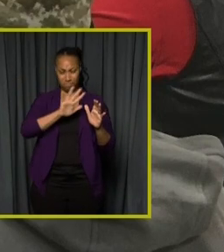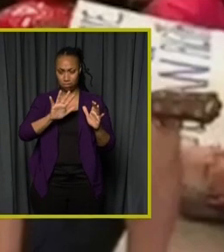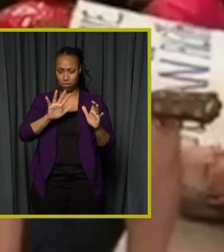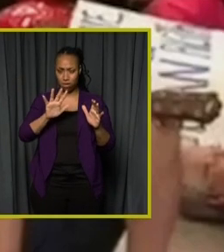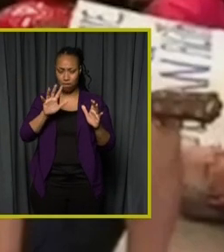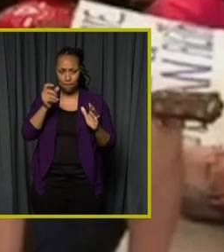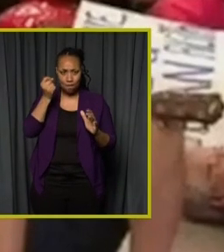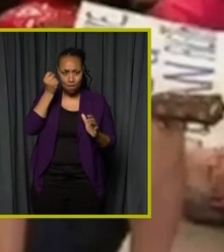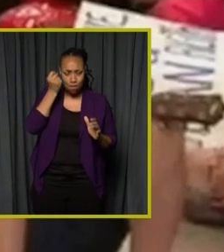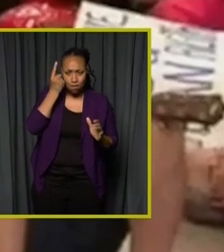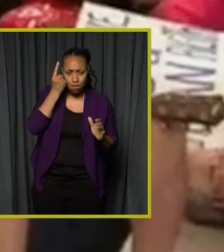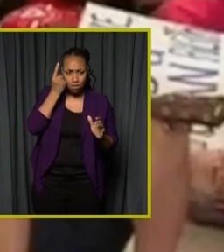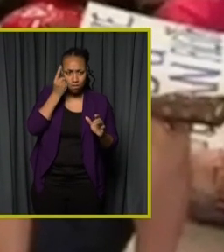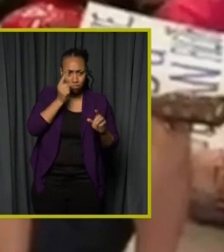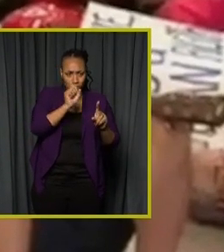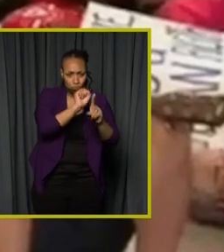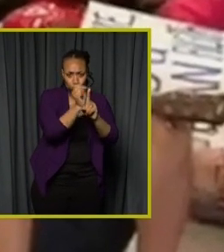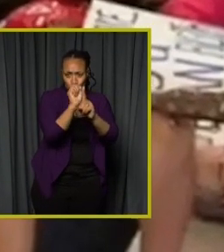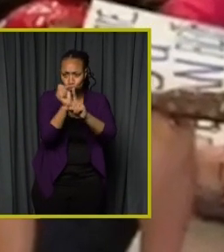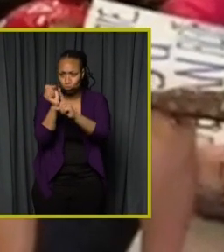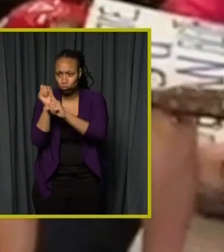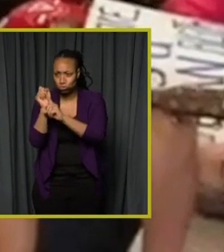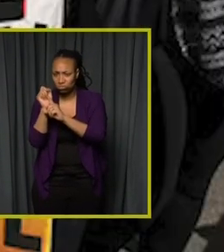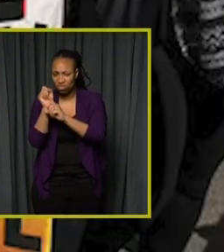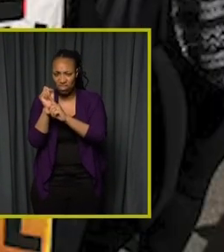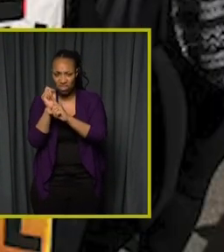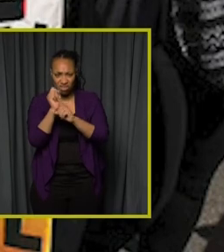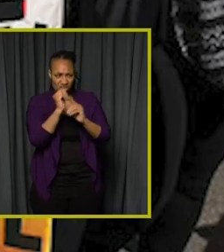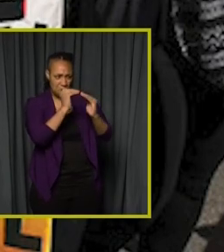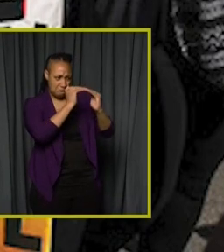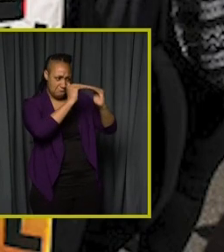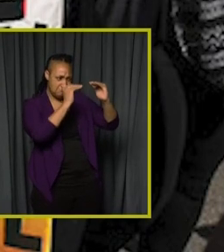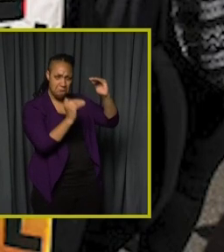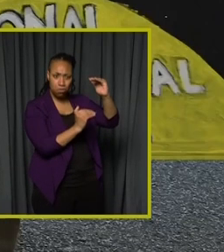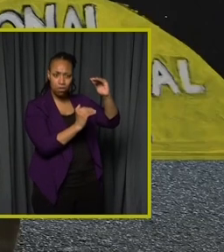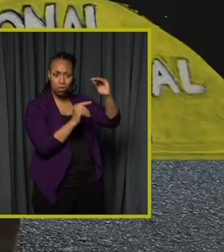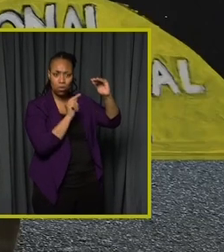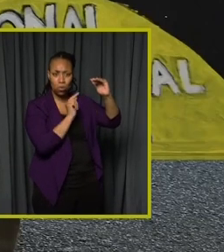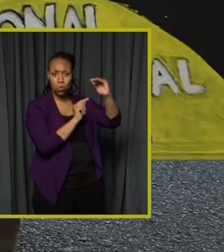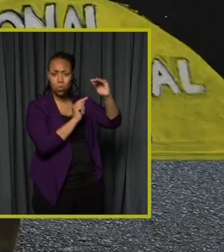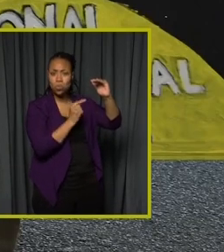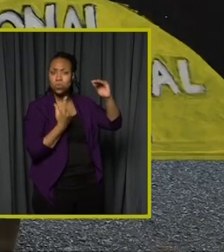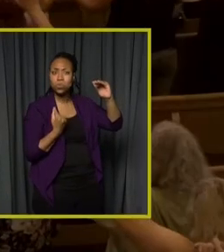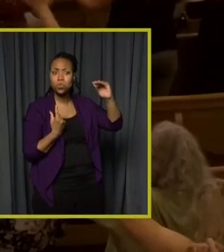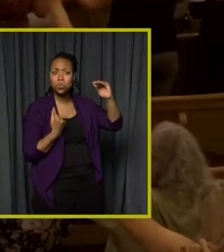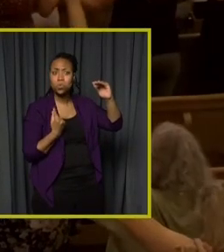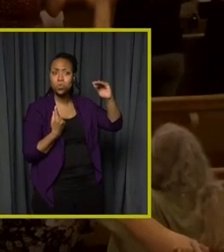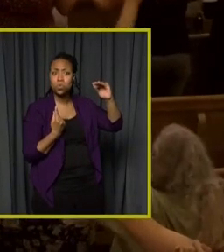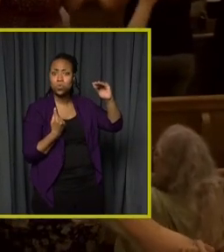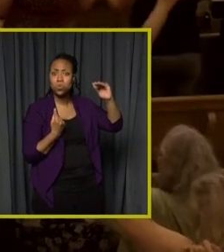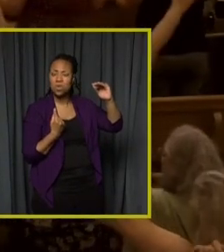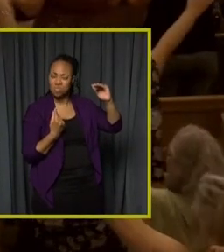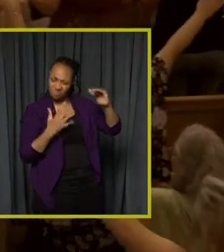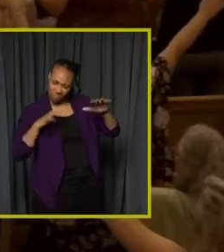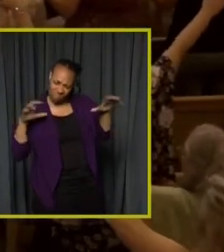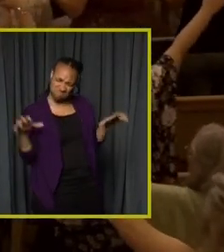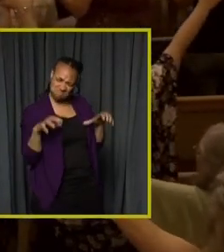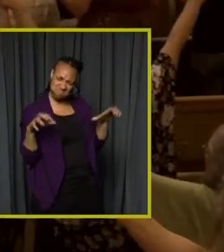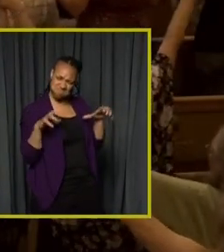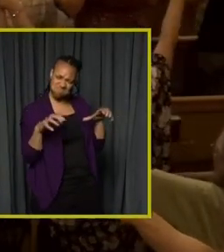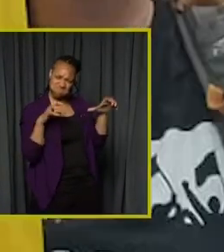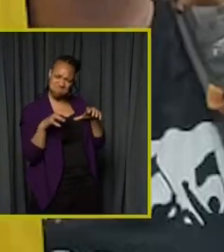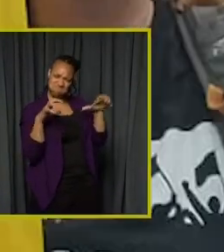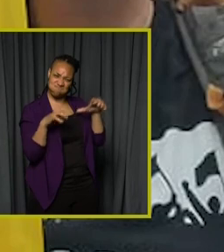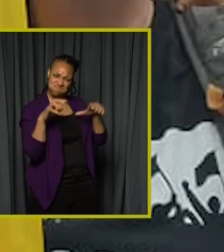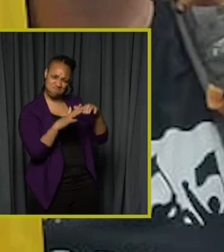crisis. So we will. We will. Do more. There will be a movement that